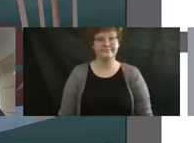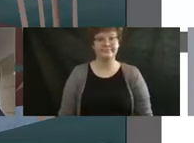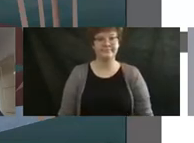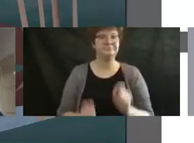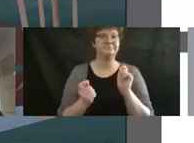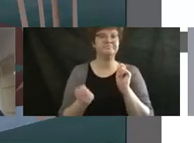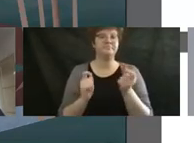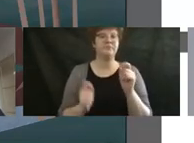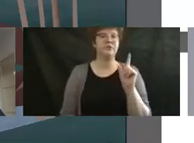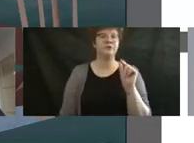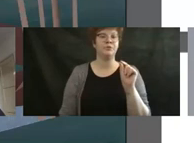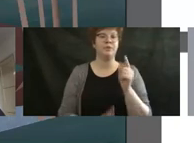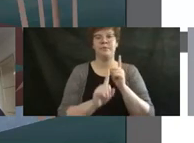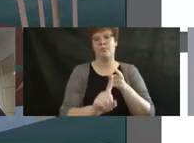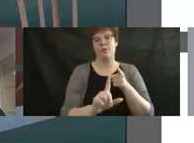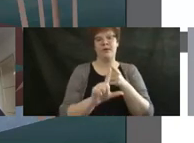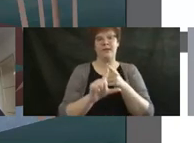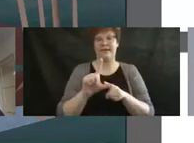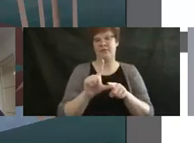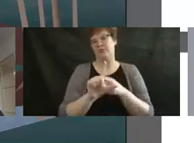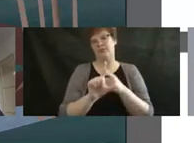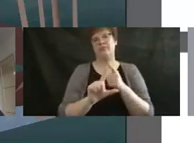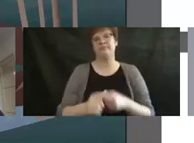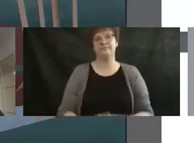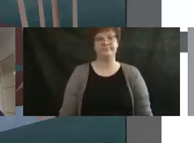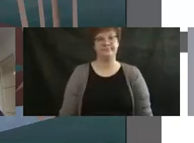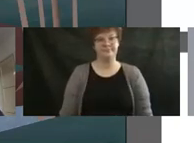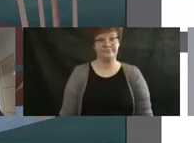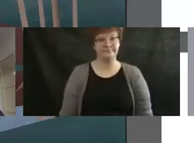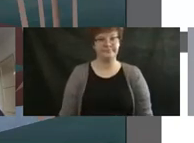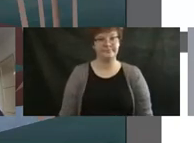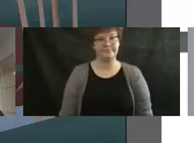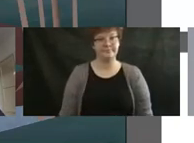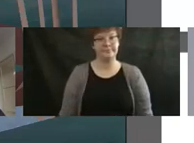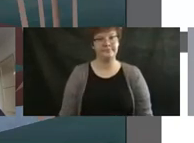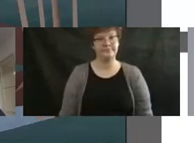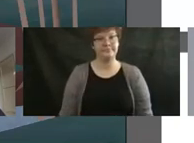20 point angled. 20 point angled.